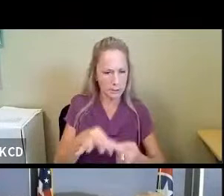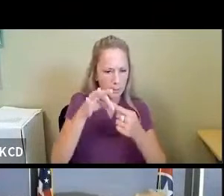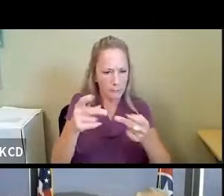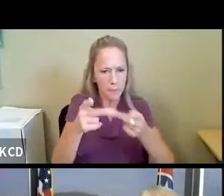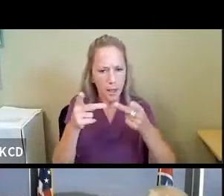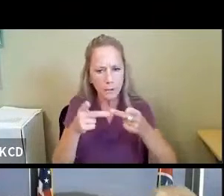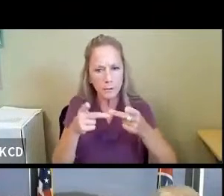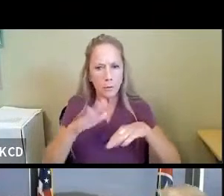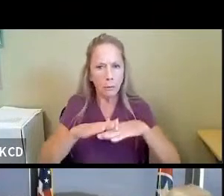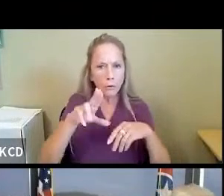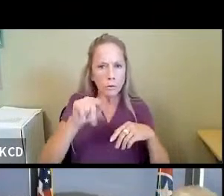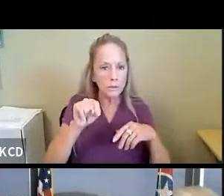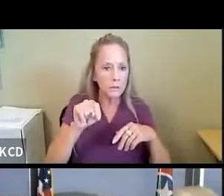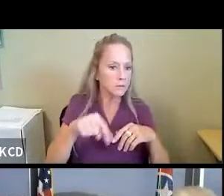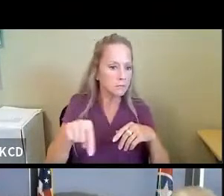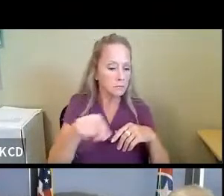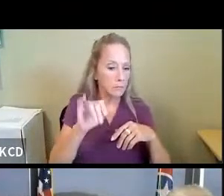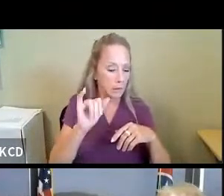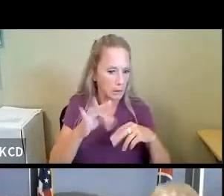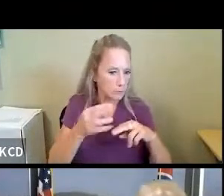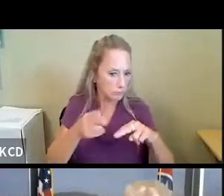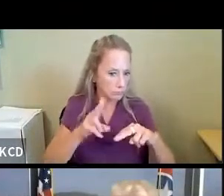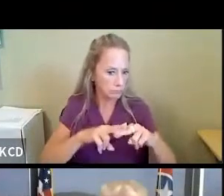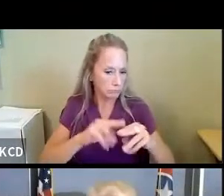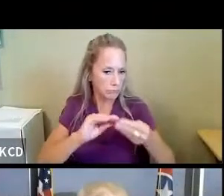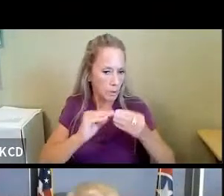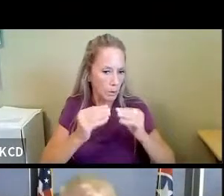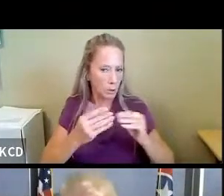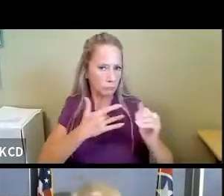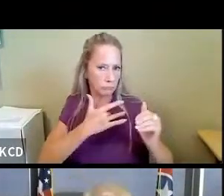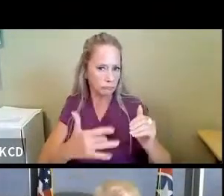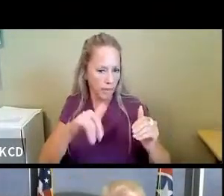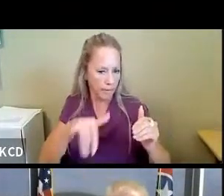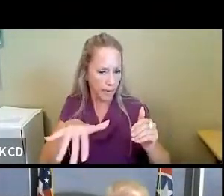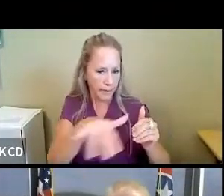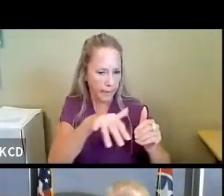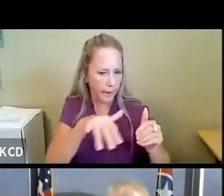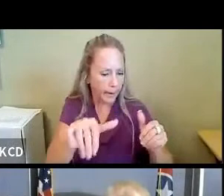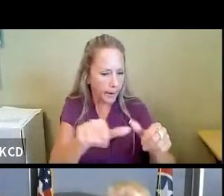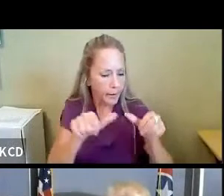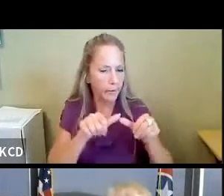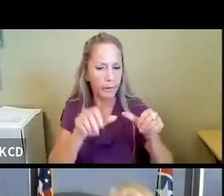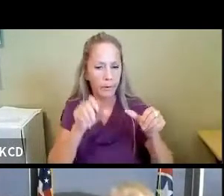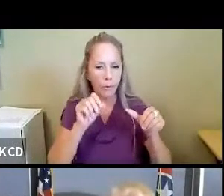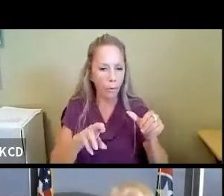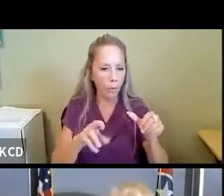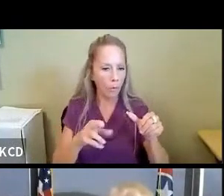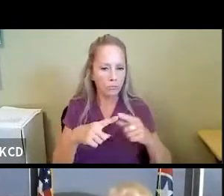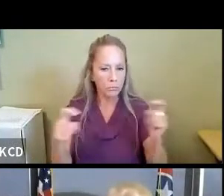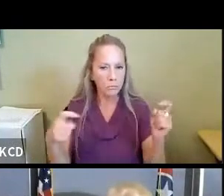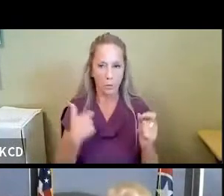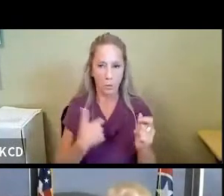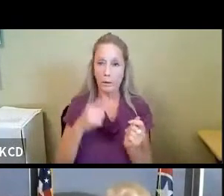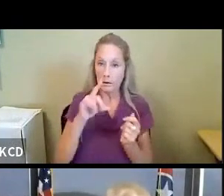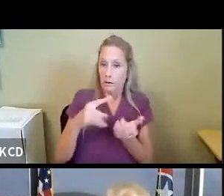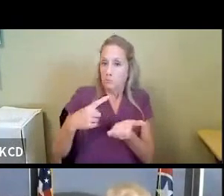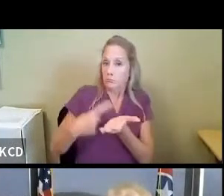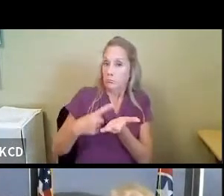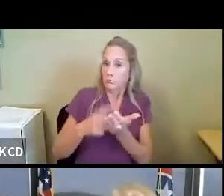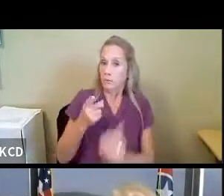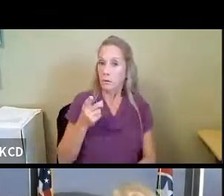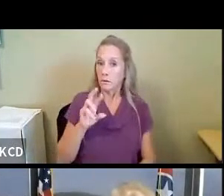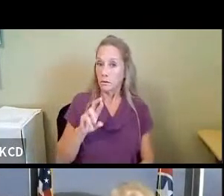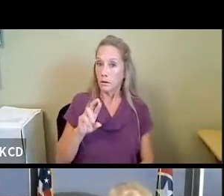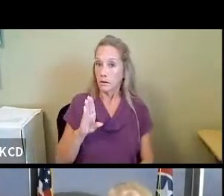where we then need to move in with a different level of testing. We talked through this with Dr. Burks, and she was